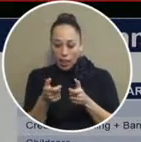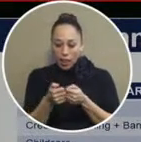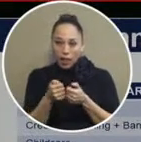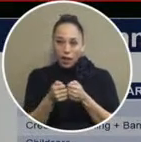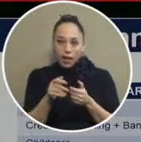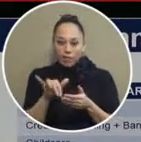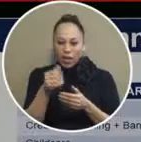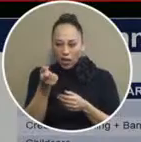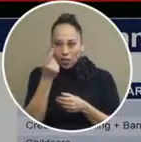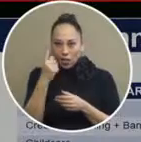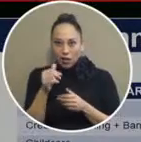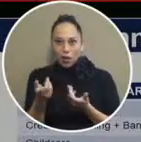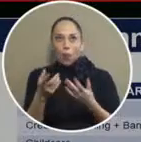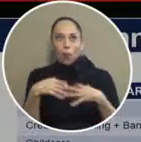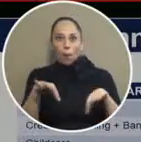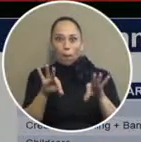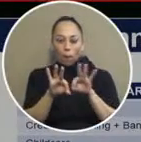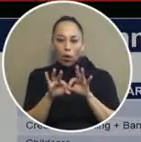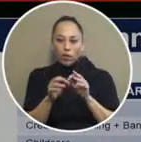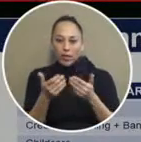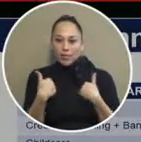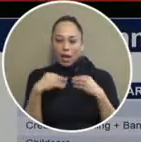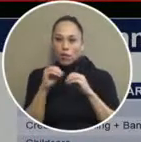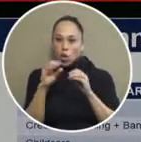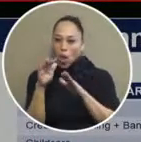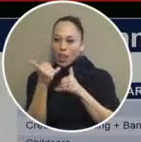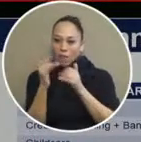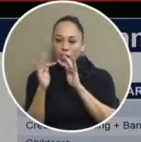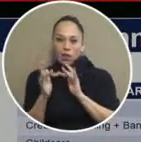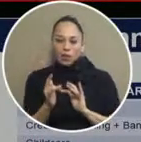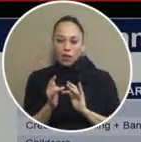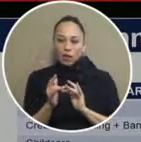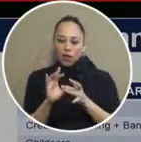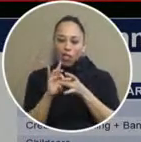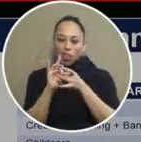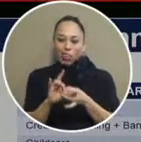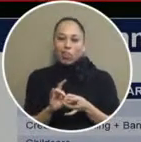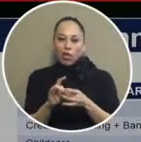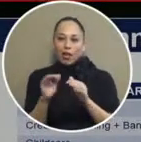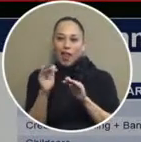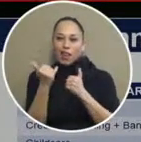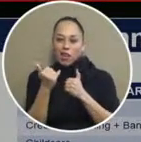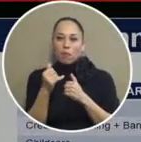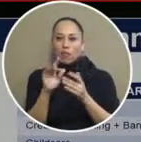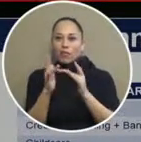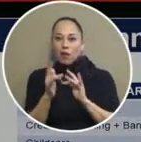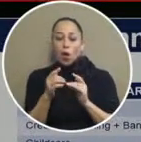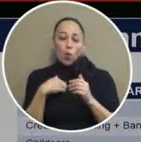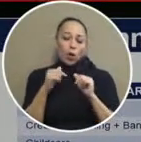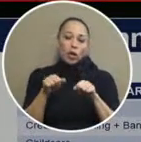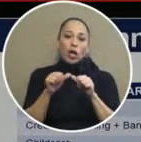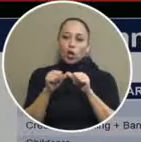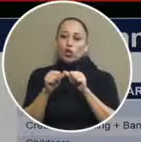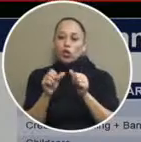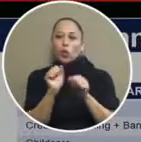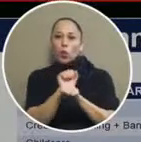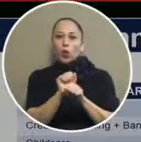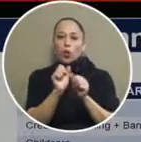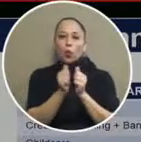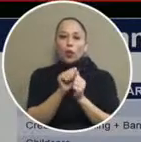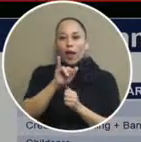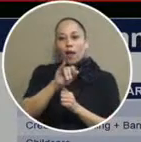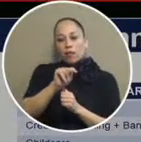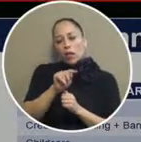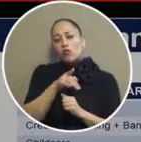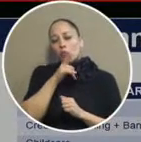the importance of unlimited data and not having to stick to a certain limit. And so we're continuing to work with IT to